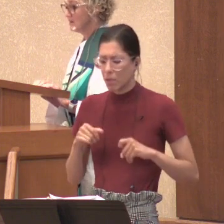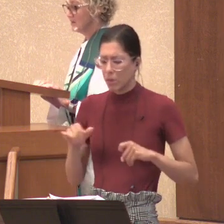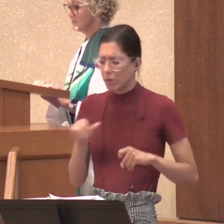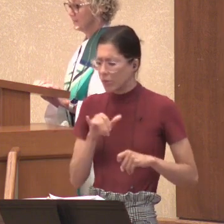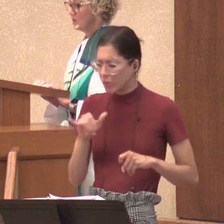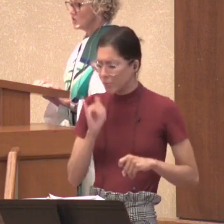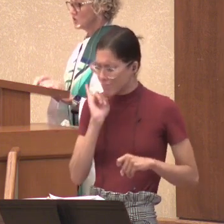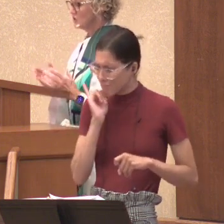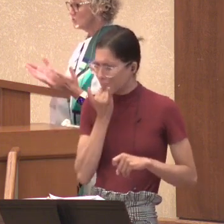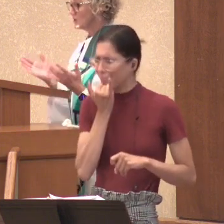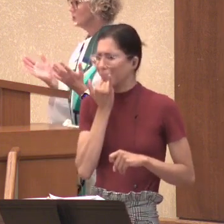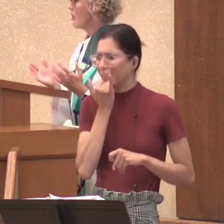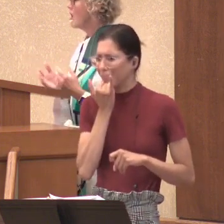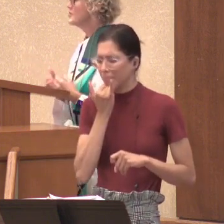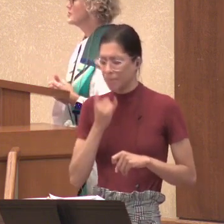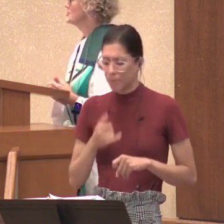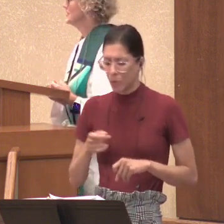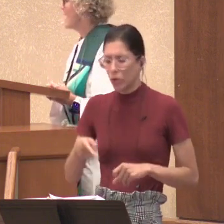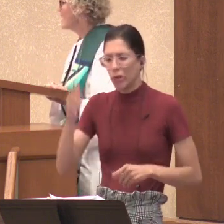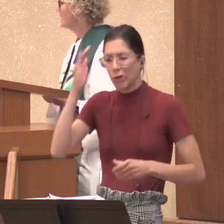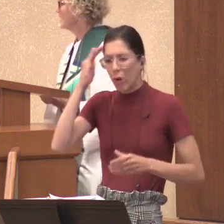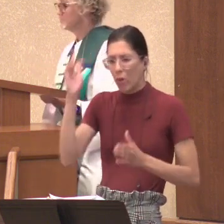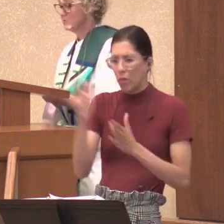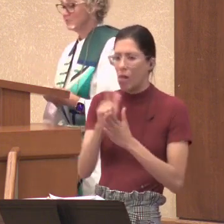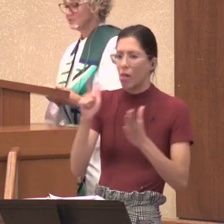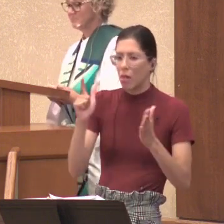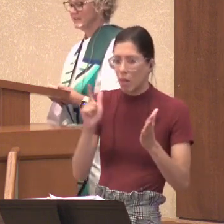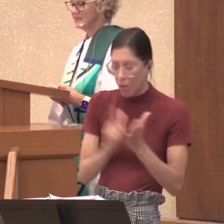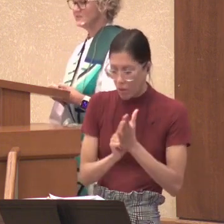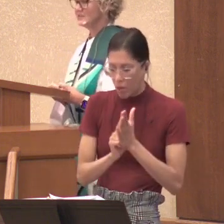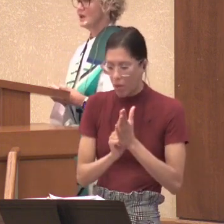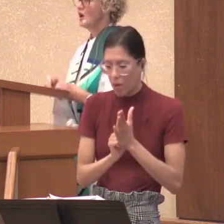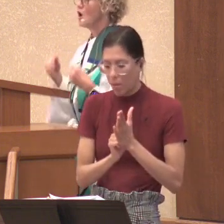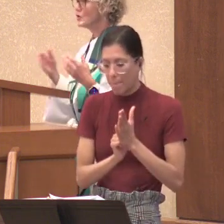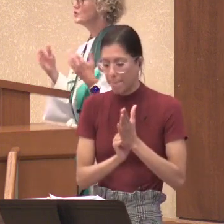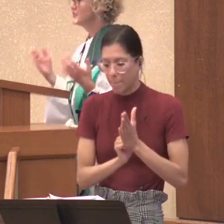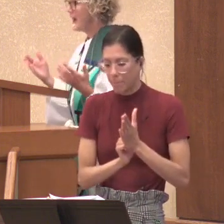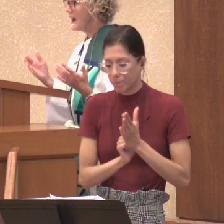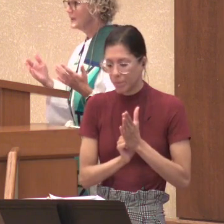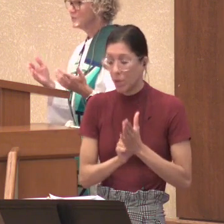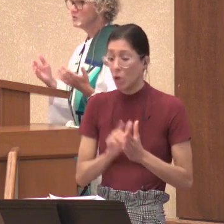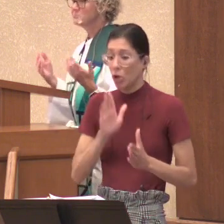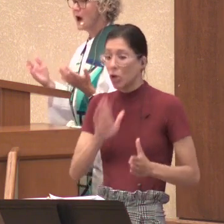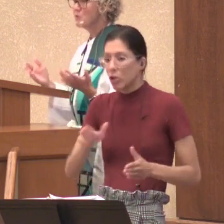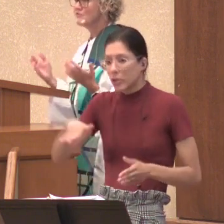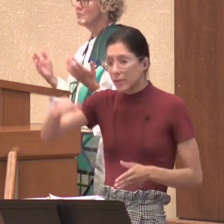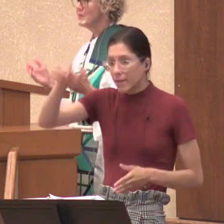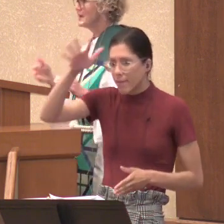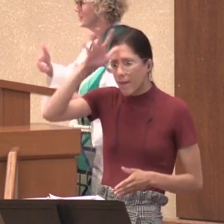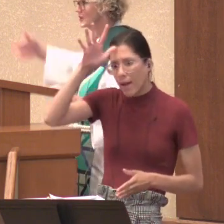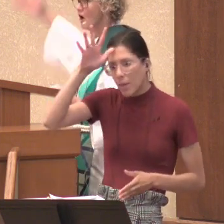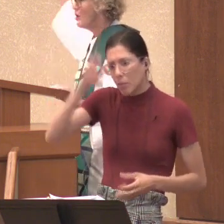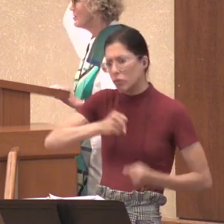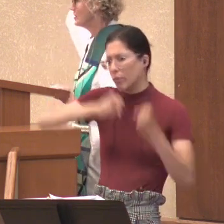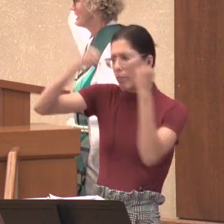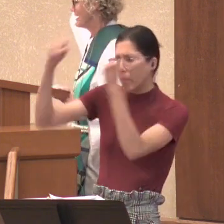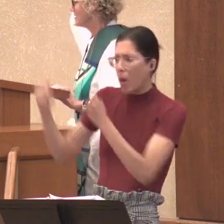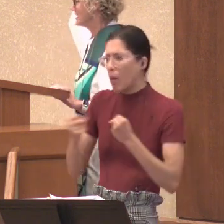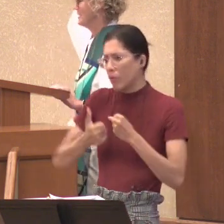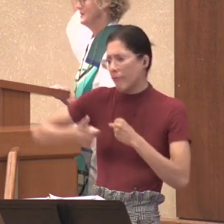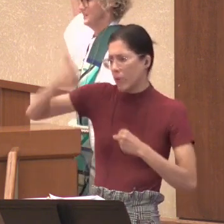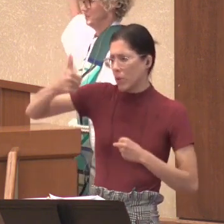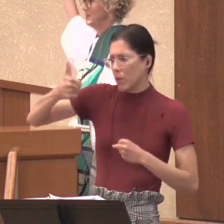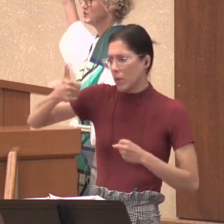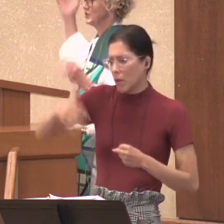dilemma. She knew the law that her dad had put into place. Her dad, the most powerful man in all the